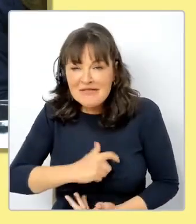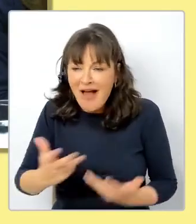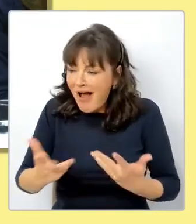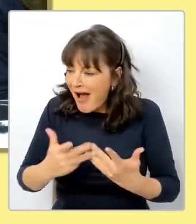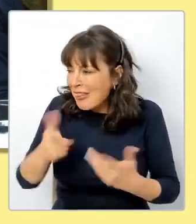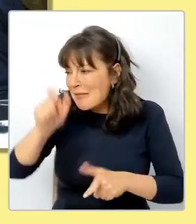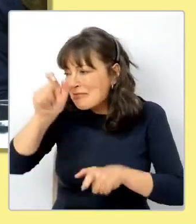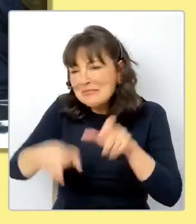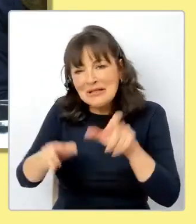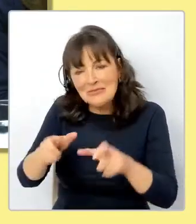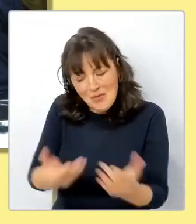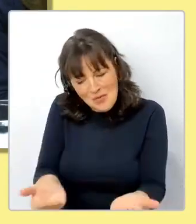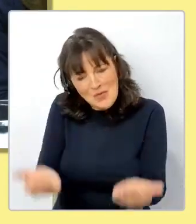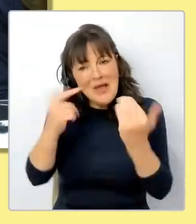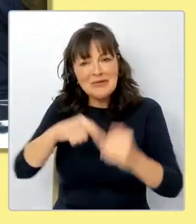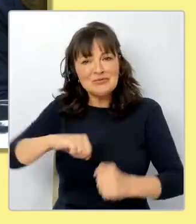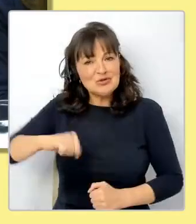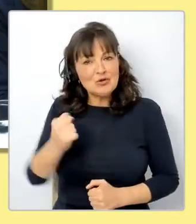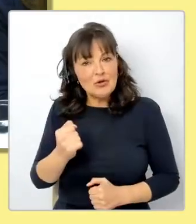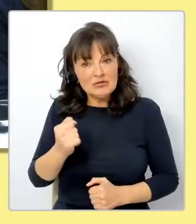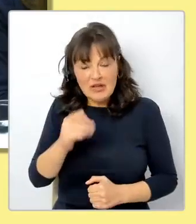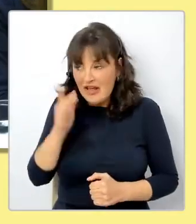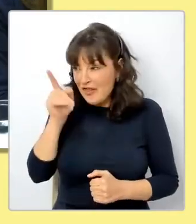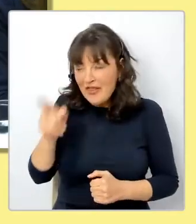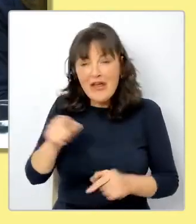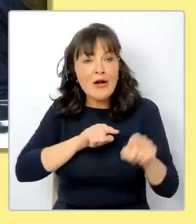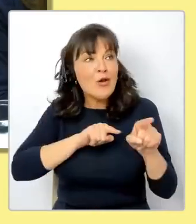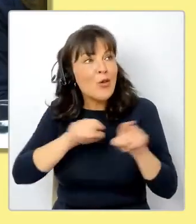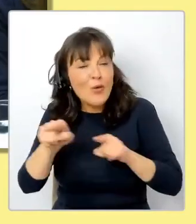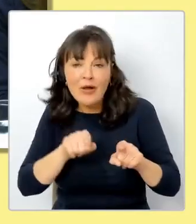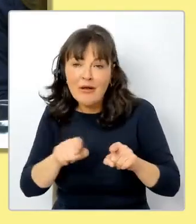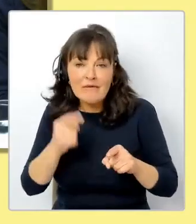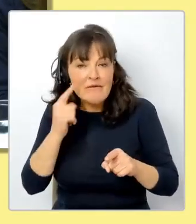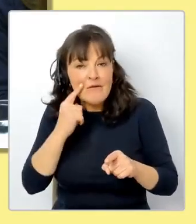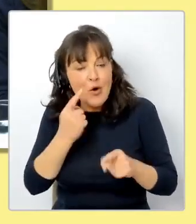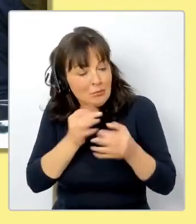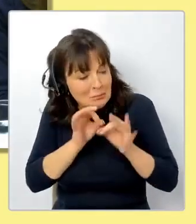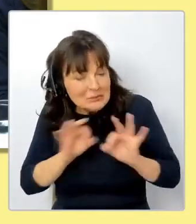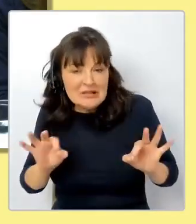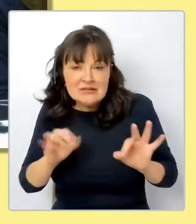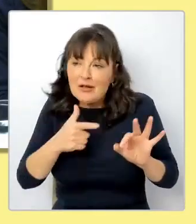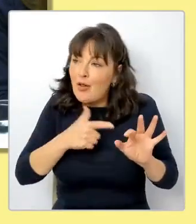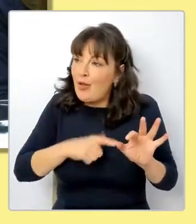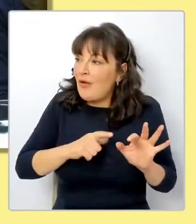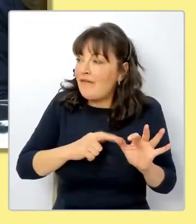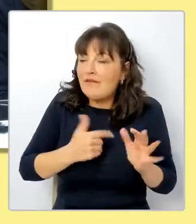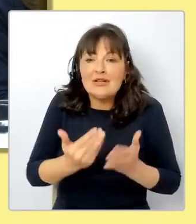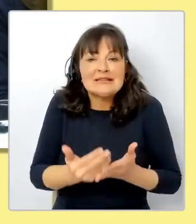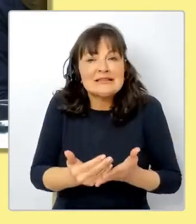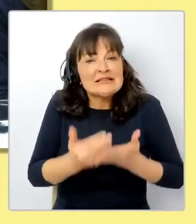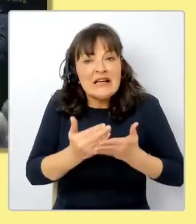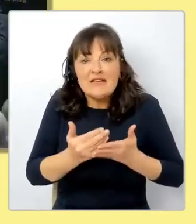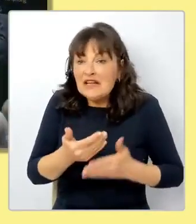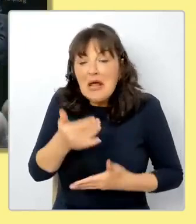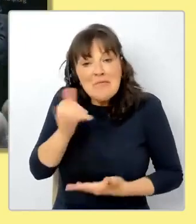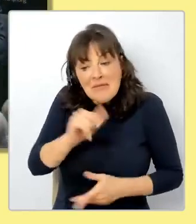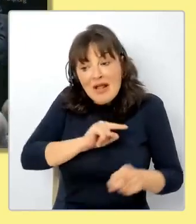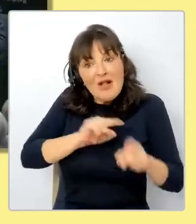here as they seek warmth, as they seek peace, and as they just seek somewhere to raise their kids.